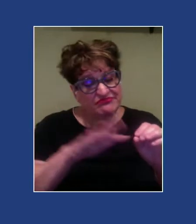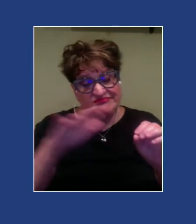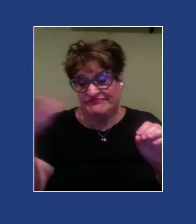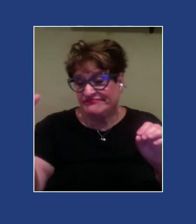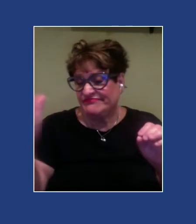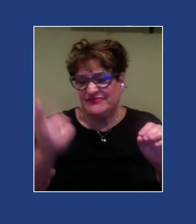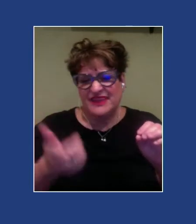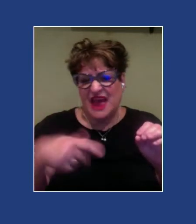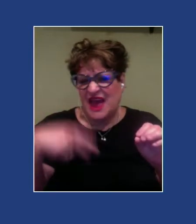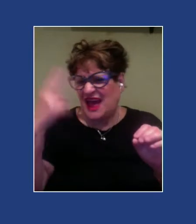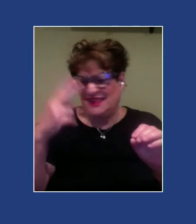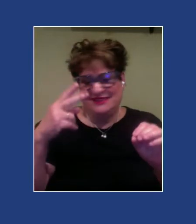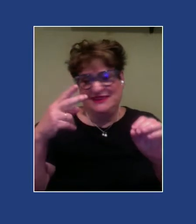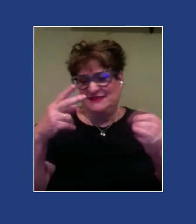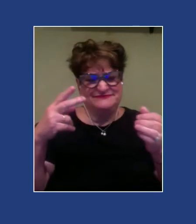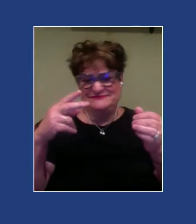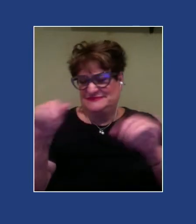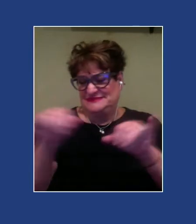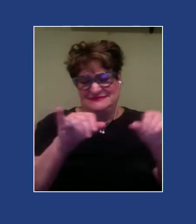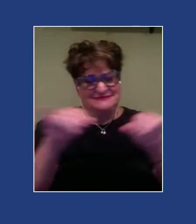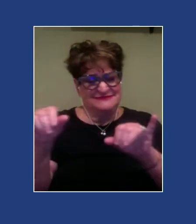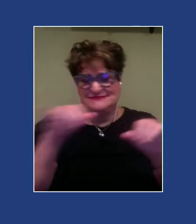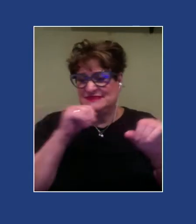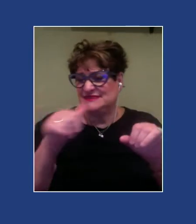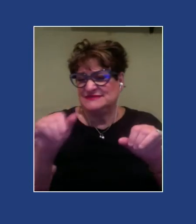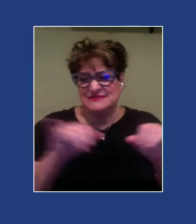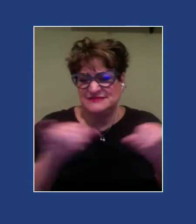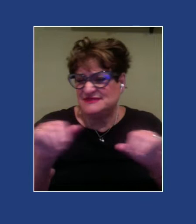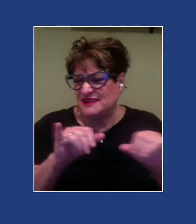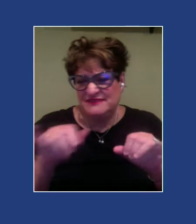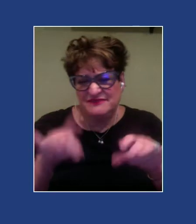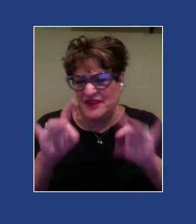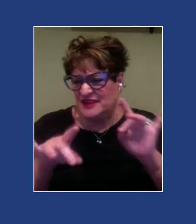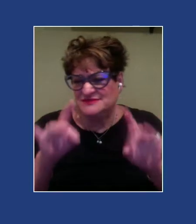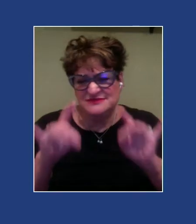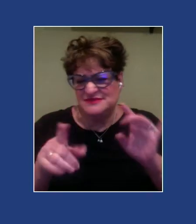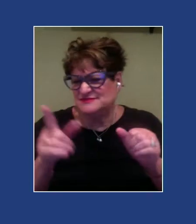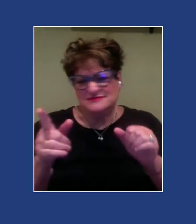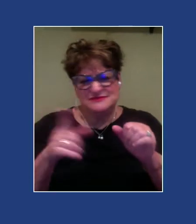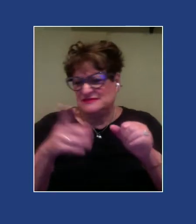highly inconsistent findings that aren't surprising if you think about it, given the